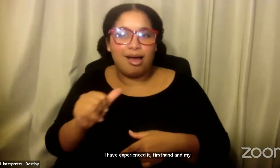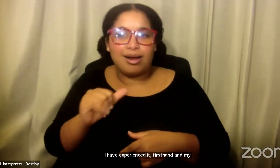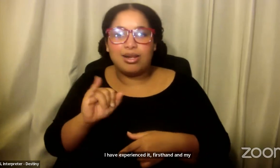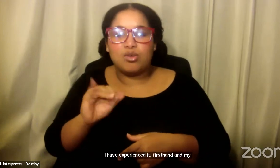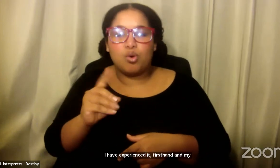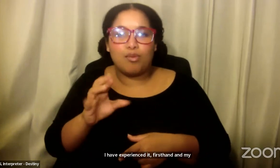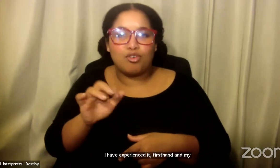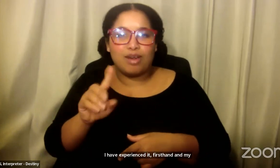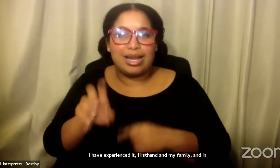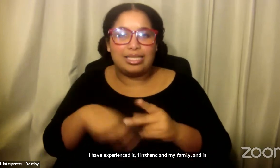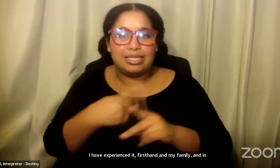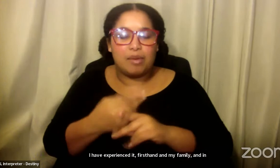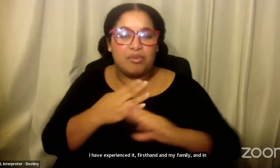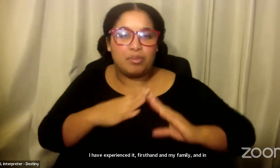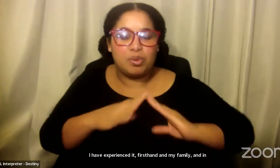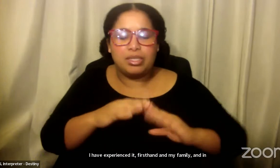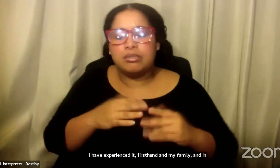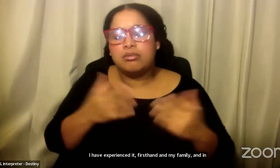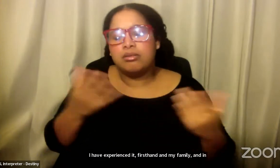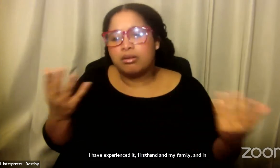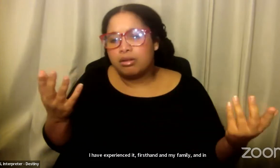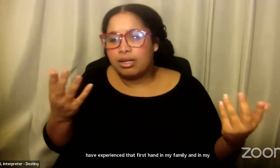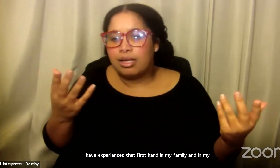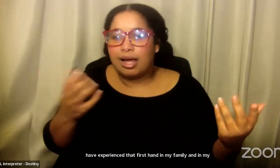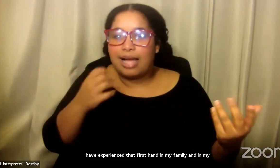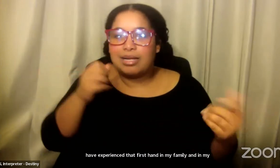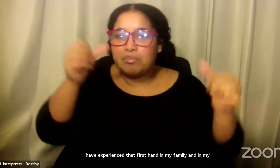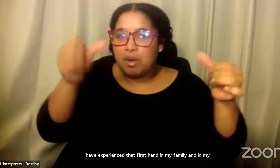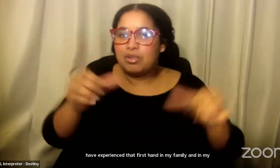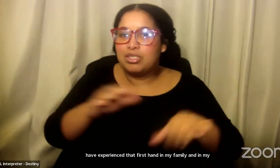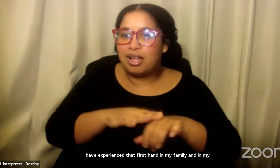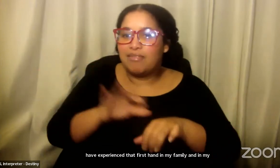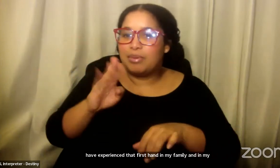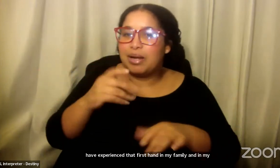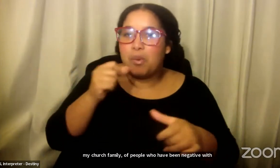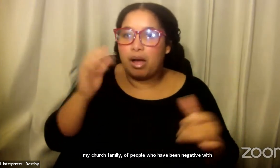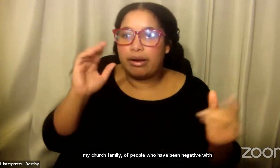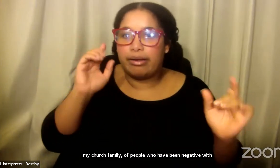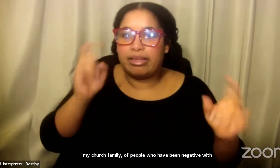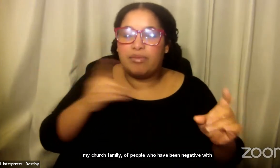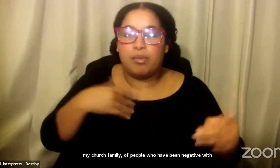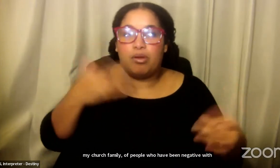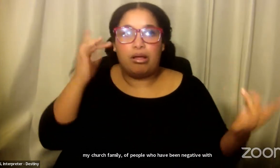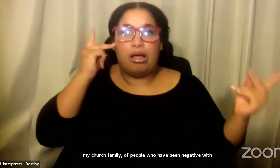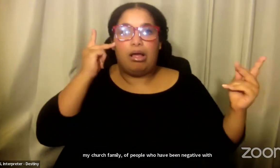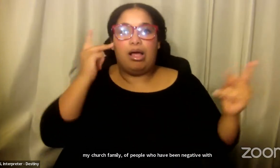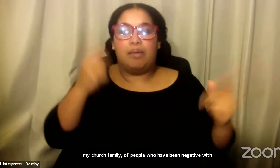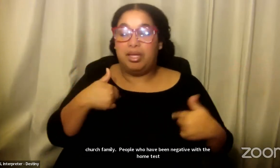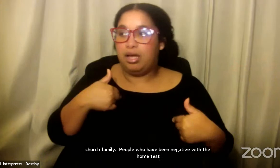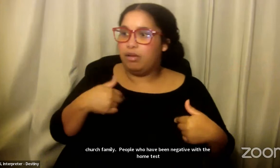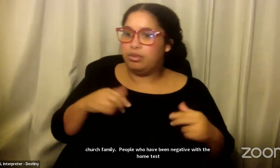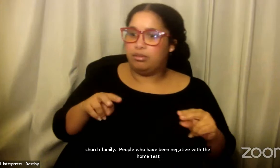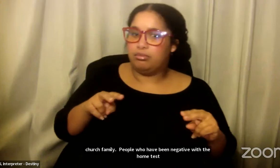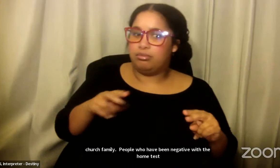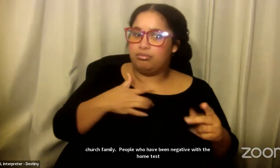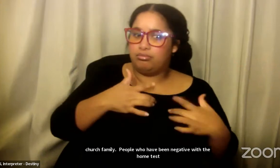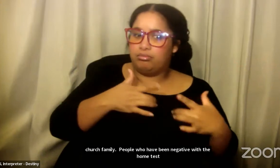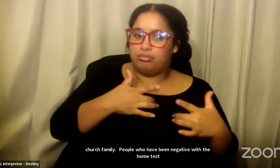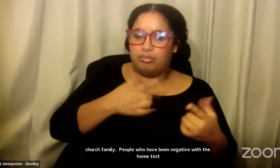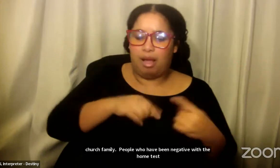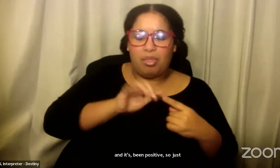guess, you know, I didn't post anything on Facebook. I didn't want to freak people out about that, even though I was getting real concerned.